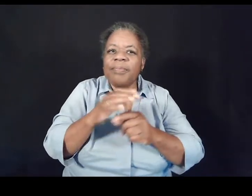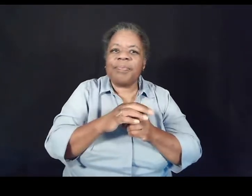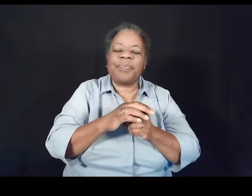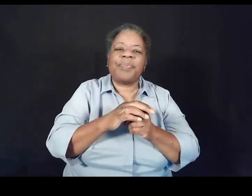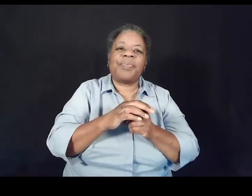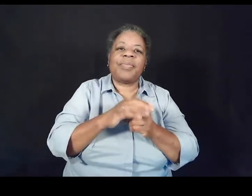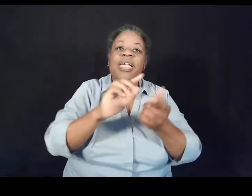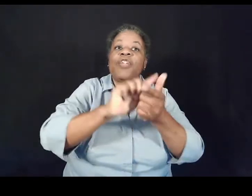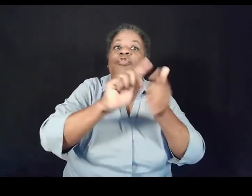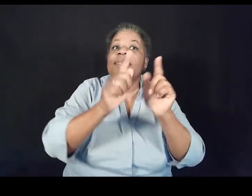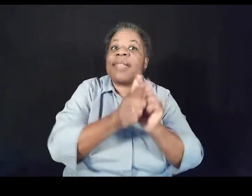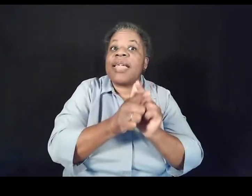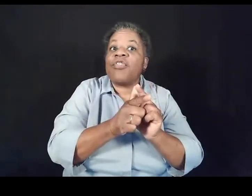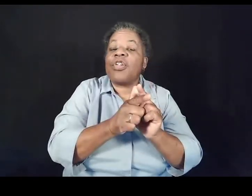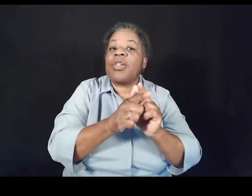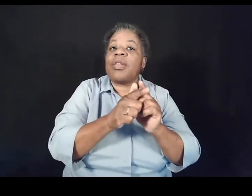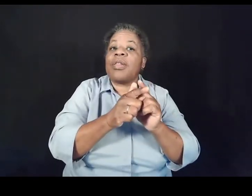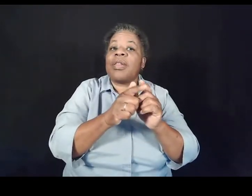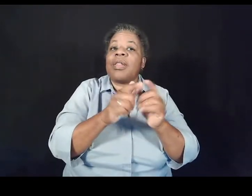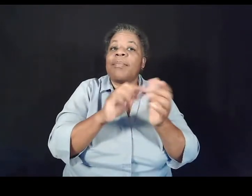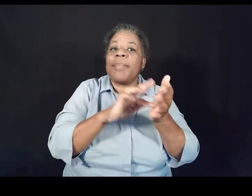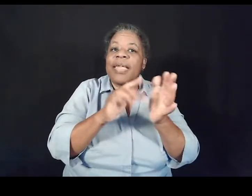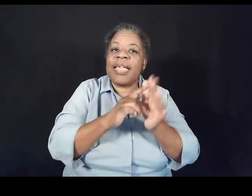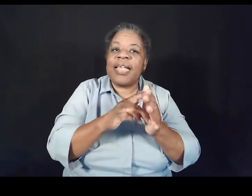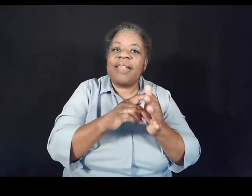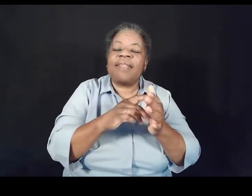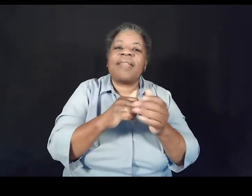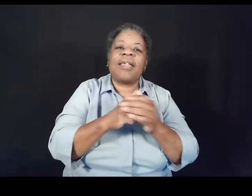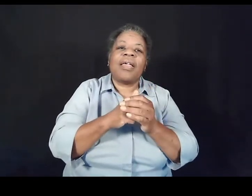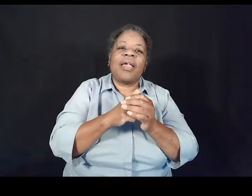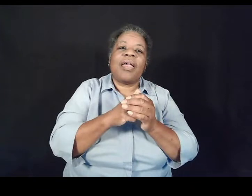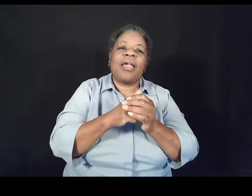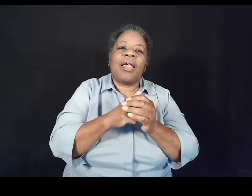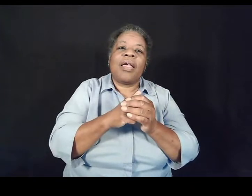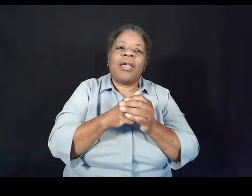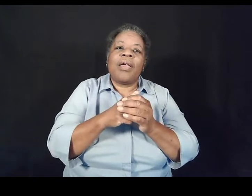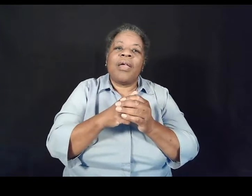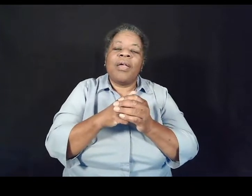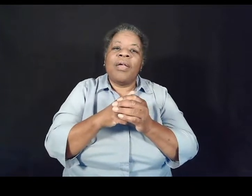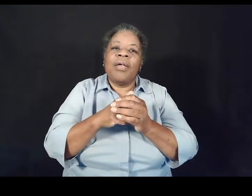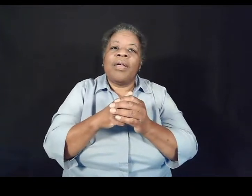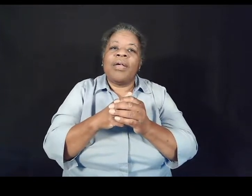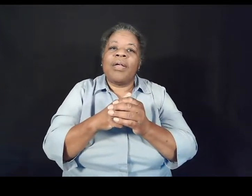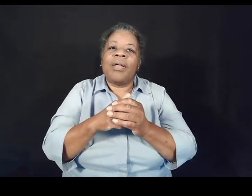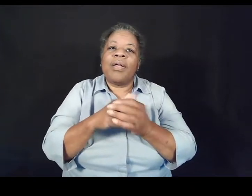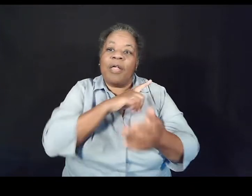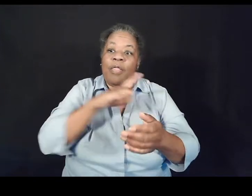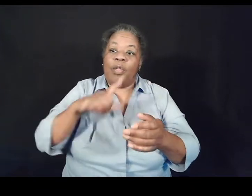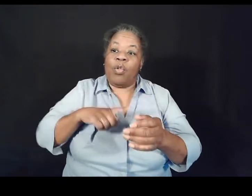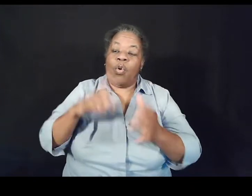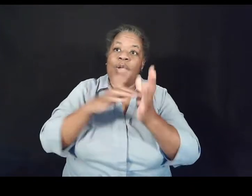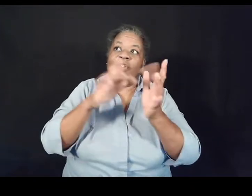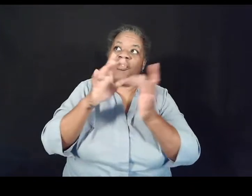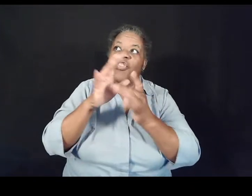might be, "Don't hold the faith of our Lord Jesus Christ with respect to